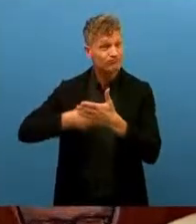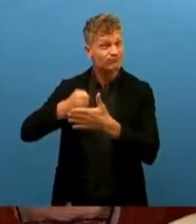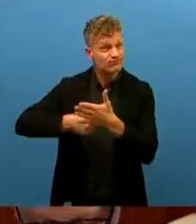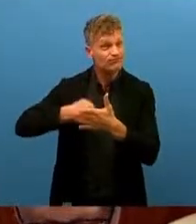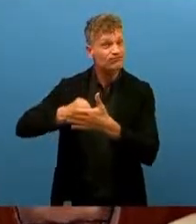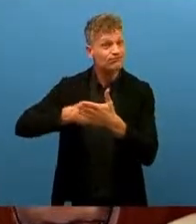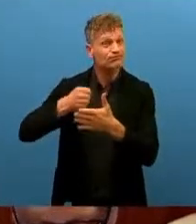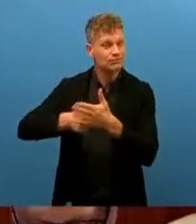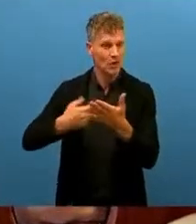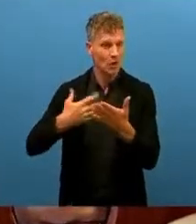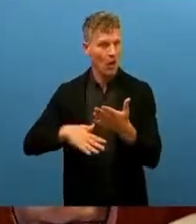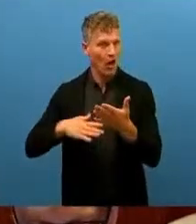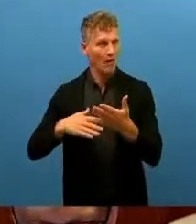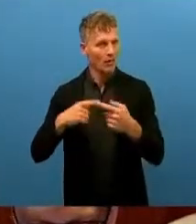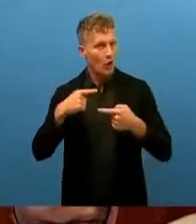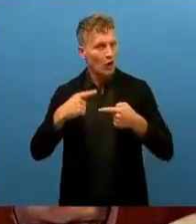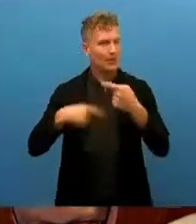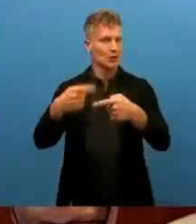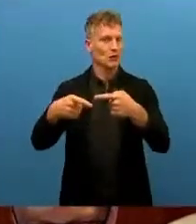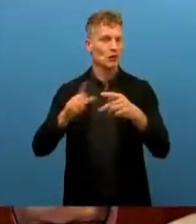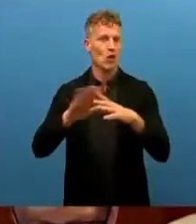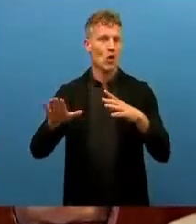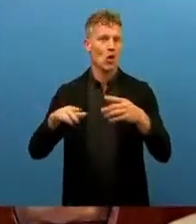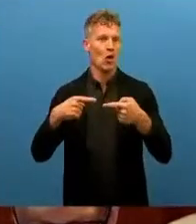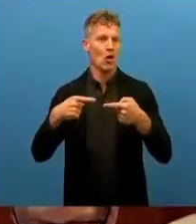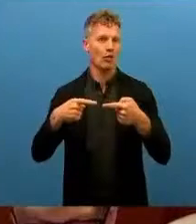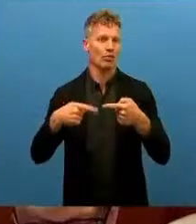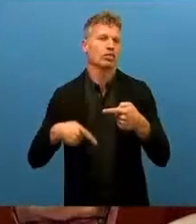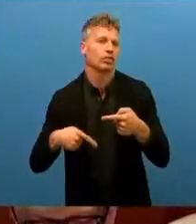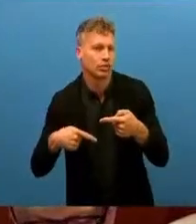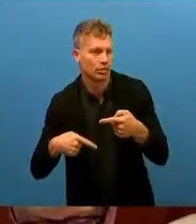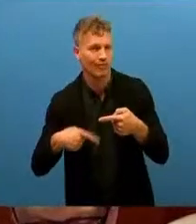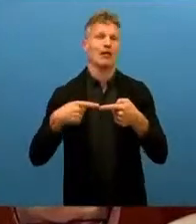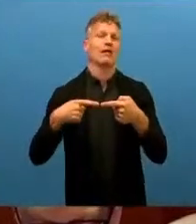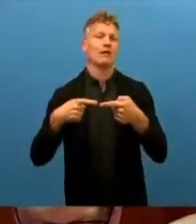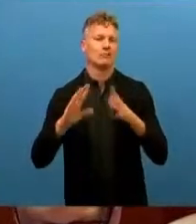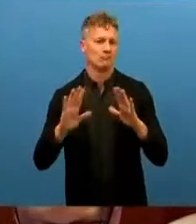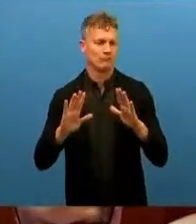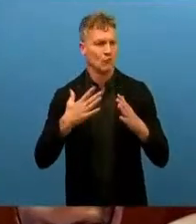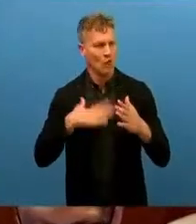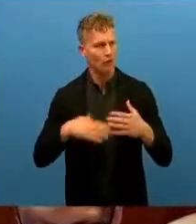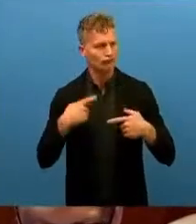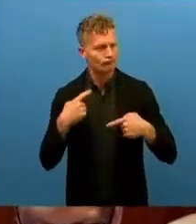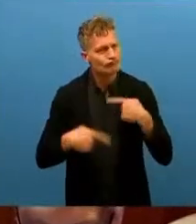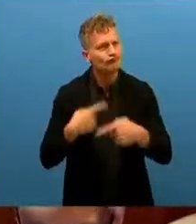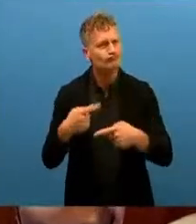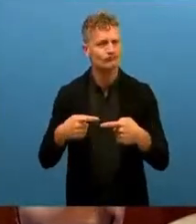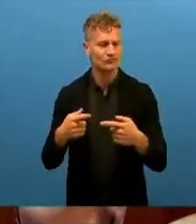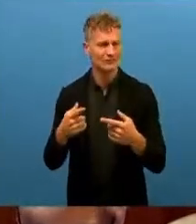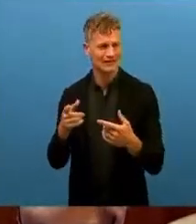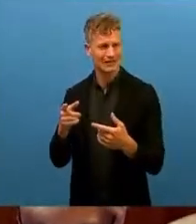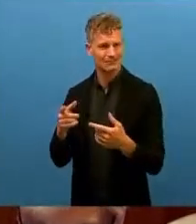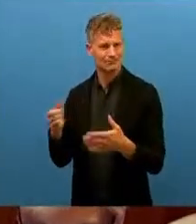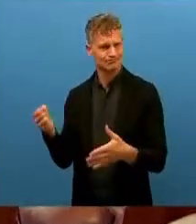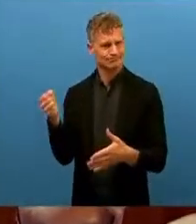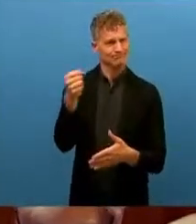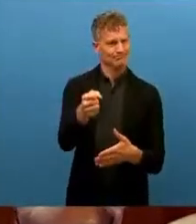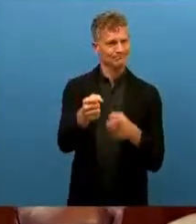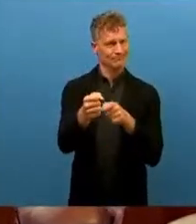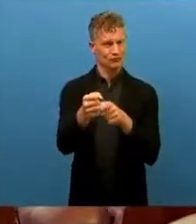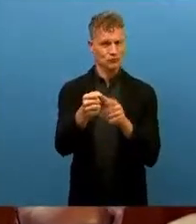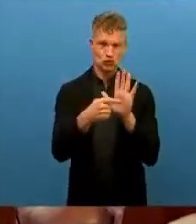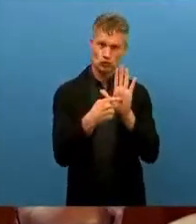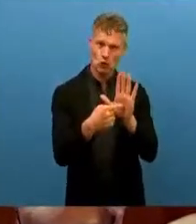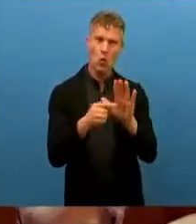ensure that indigenous people voices are no longer marginalized but amplified, not as a guest in this space,